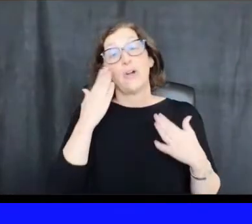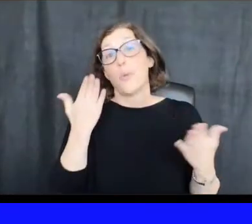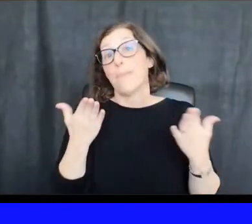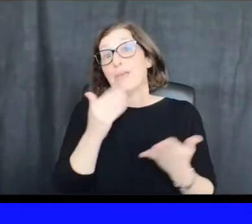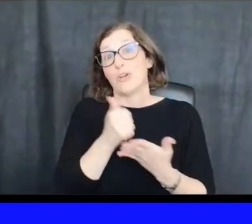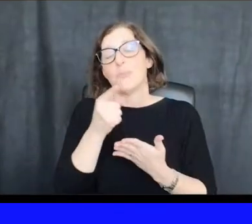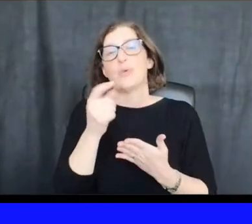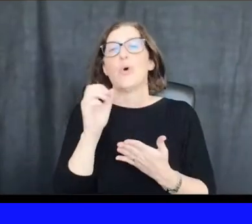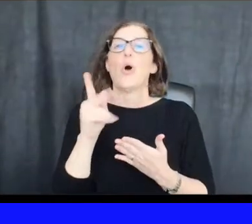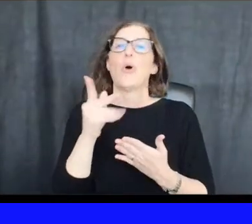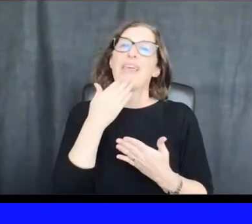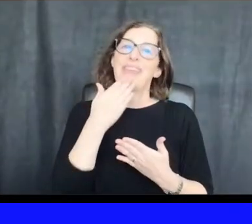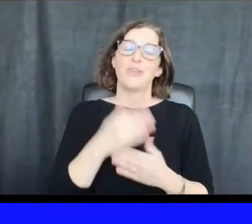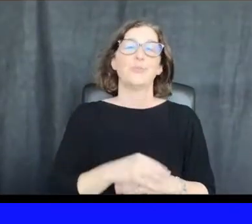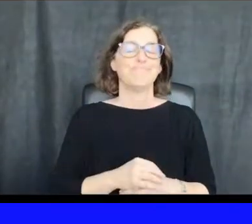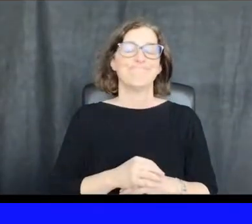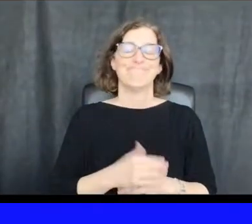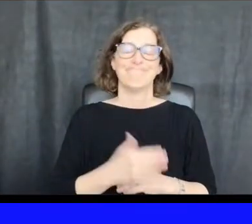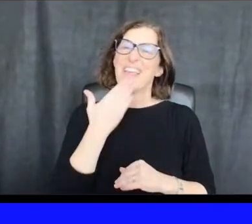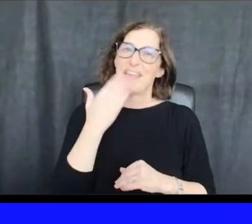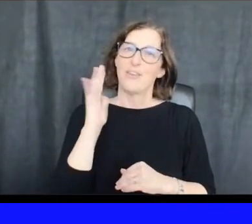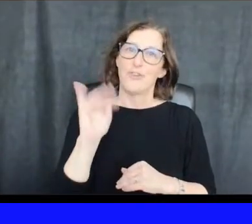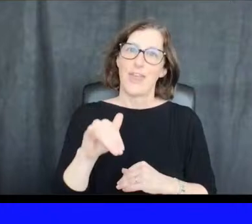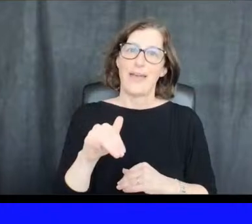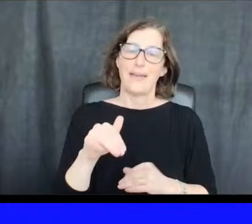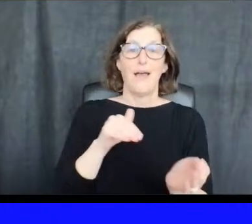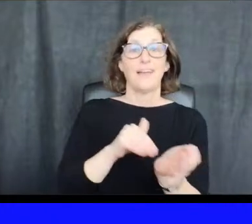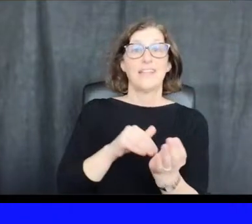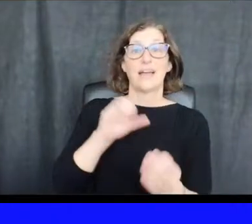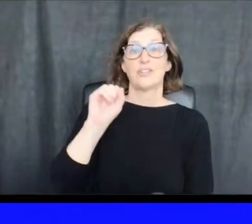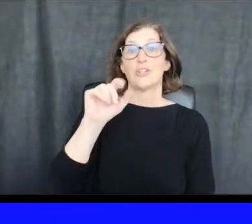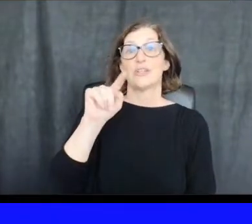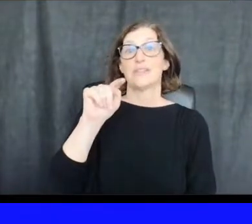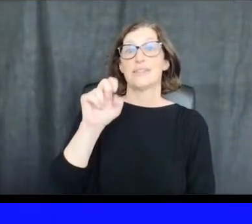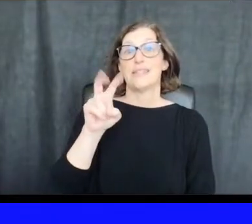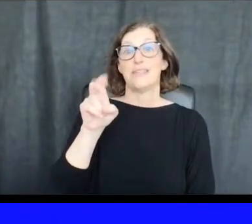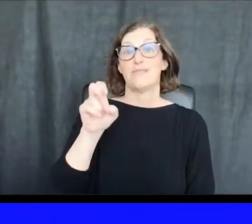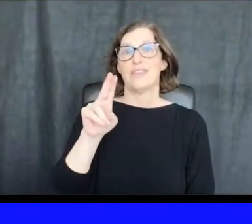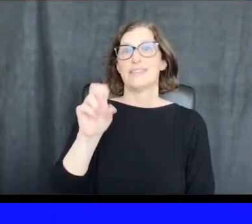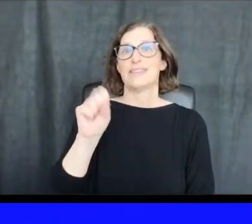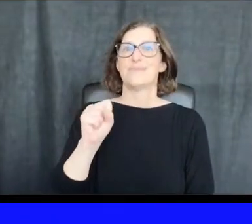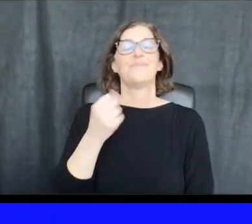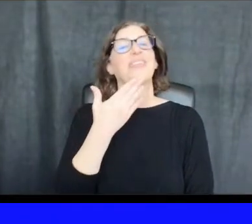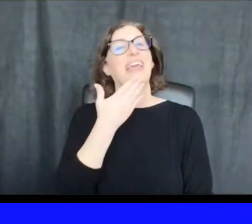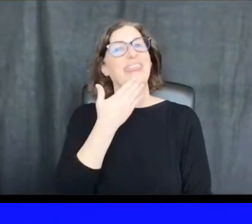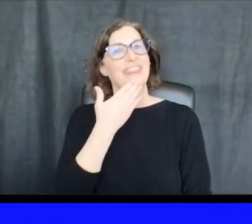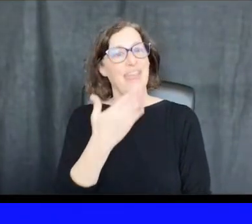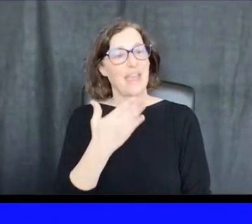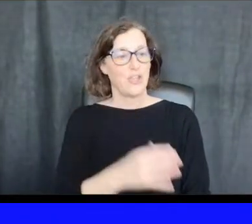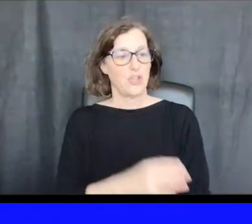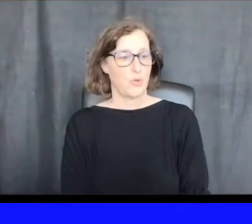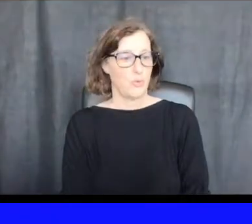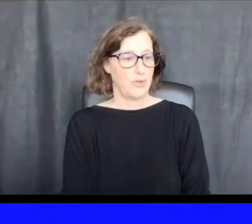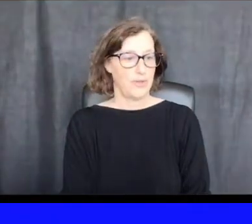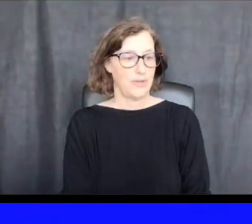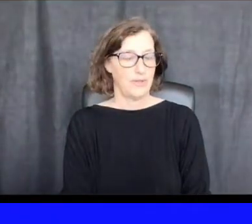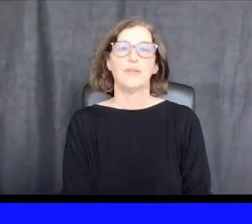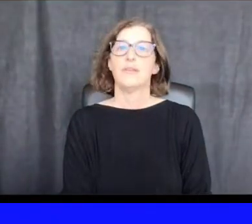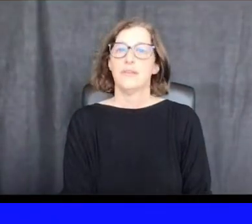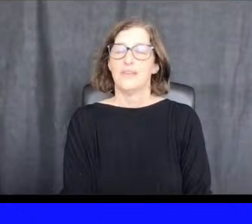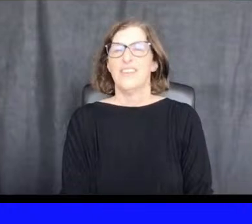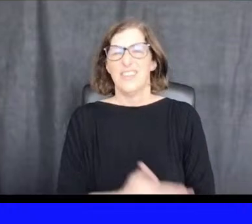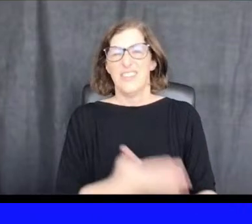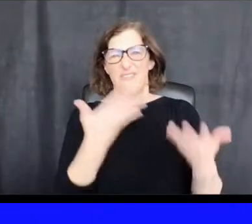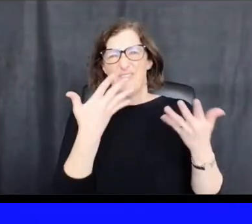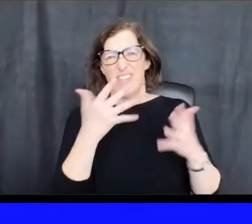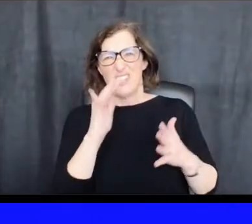70 considered homebound more than doubled from before 2020 to after it. This is